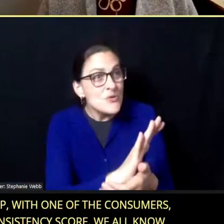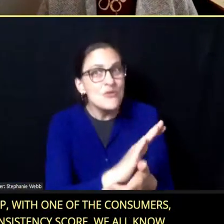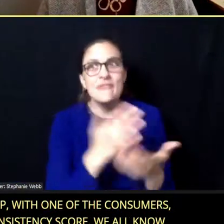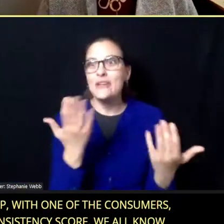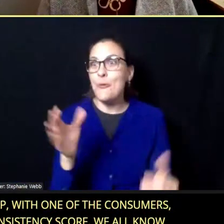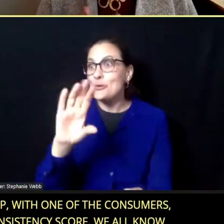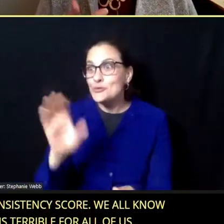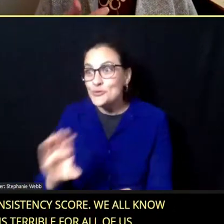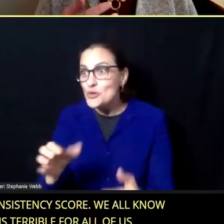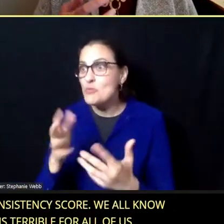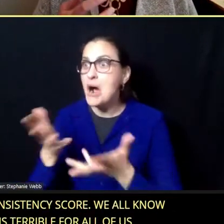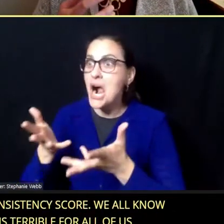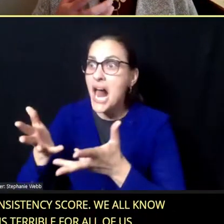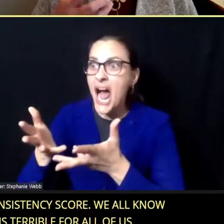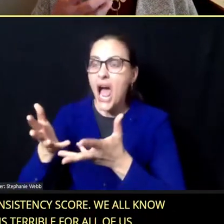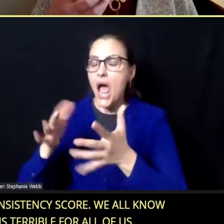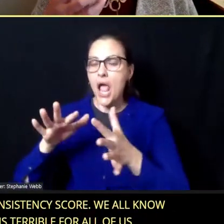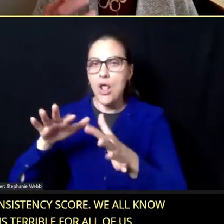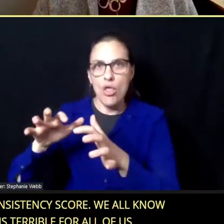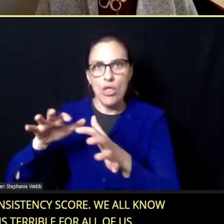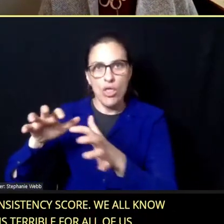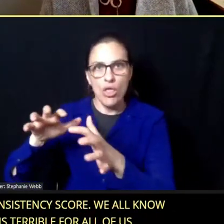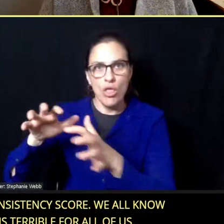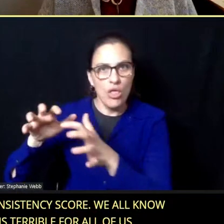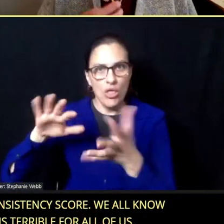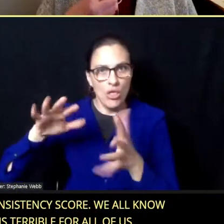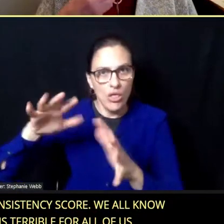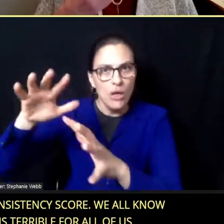haywire. But those kind of